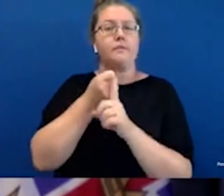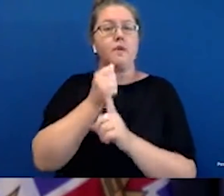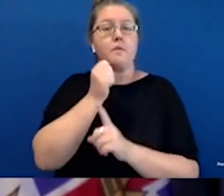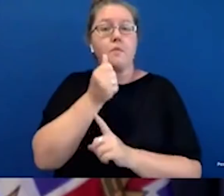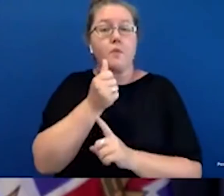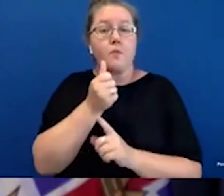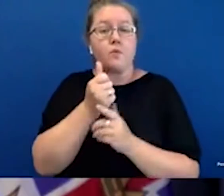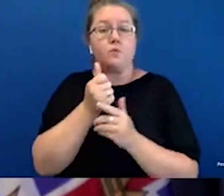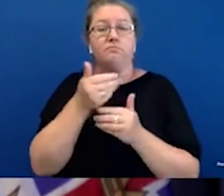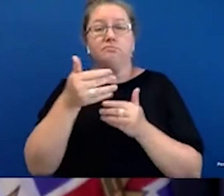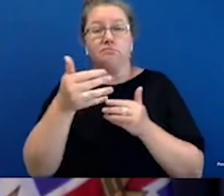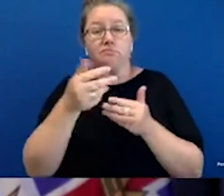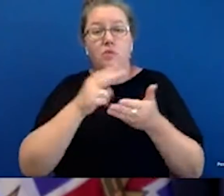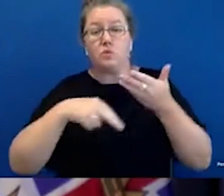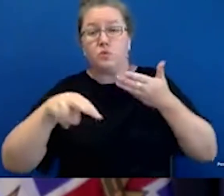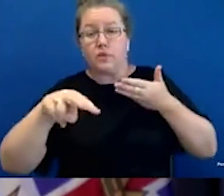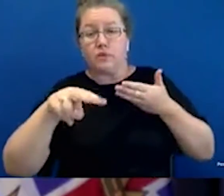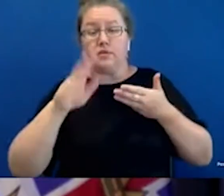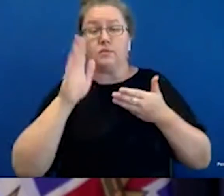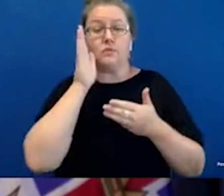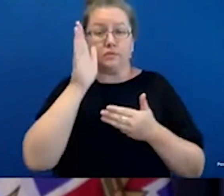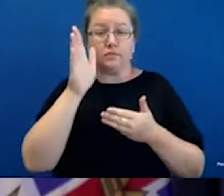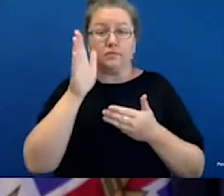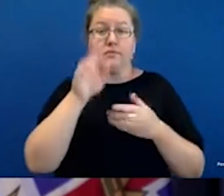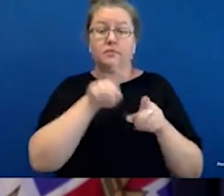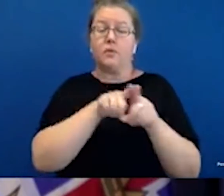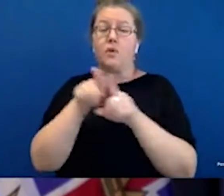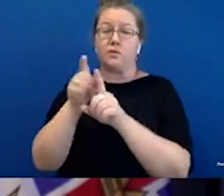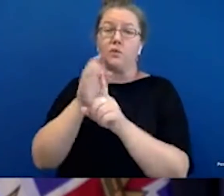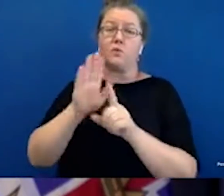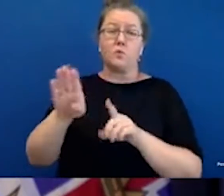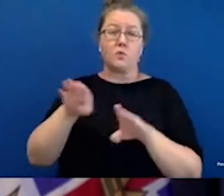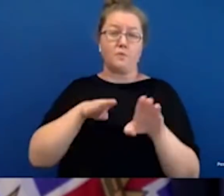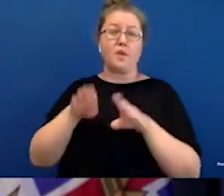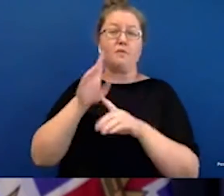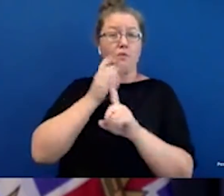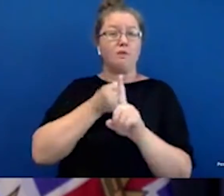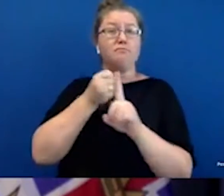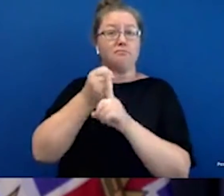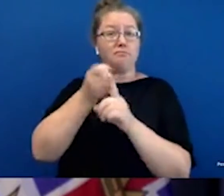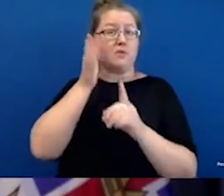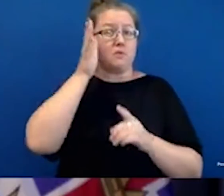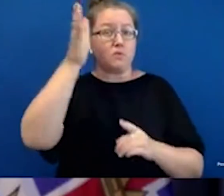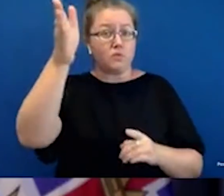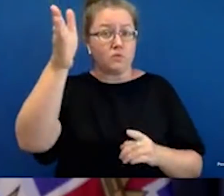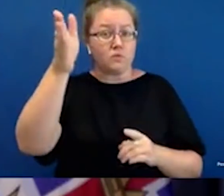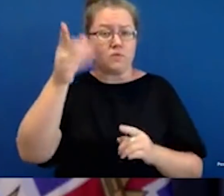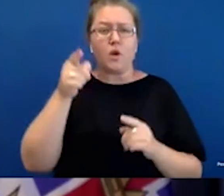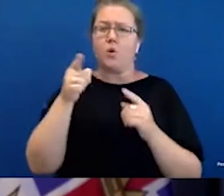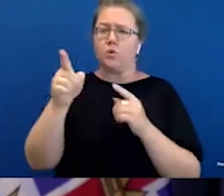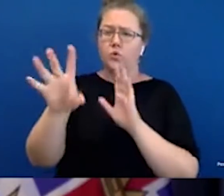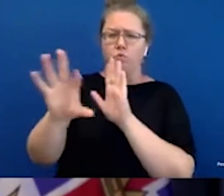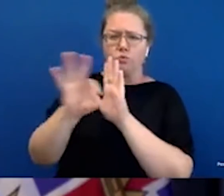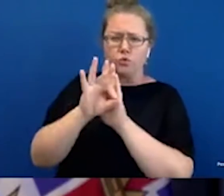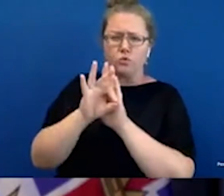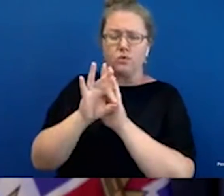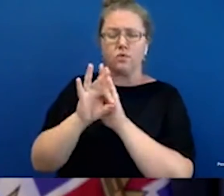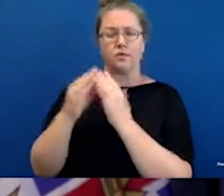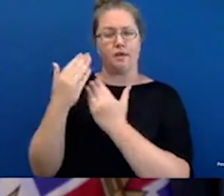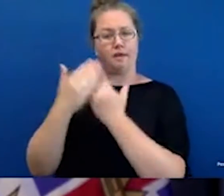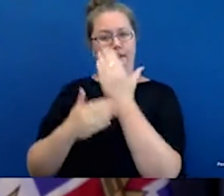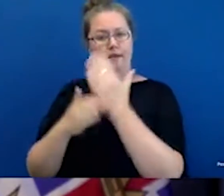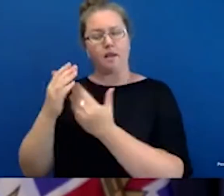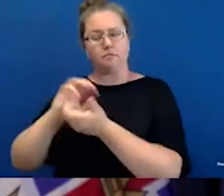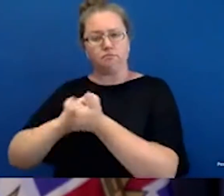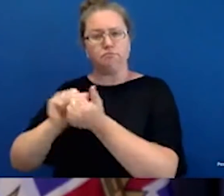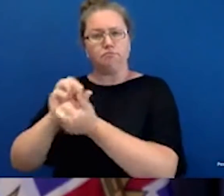tomorrow. It makes a difference in the next 2 weeks, in the next incubation period, and for our future. By choosing to